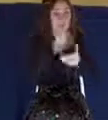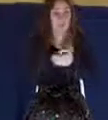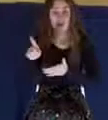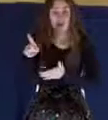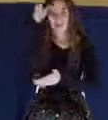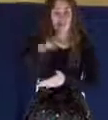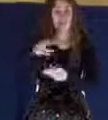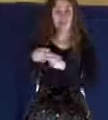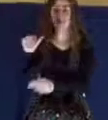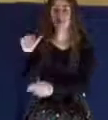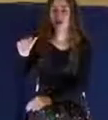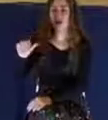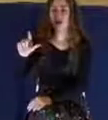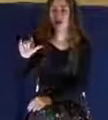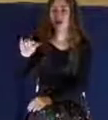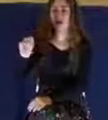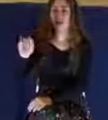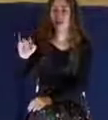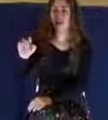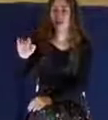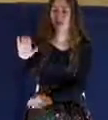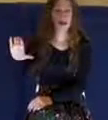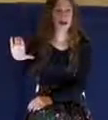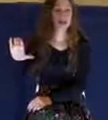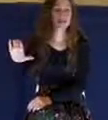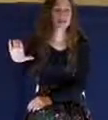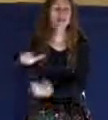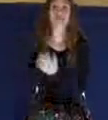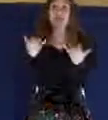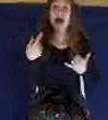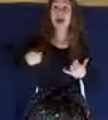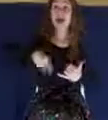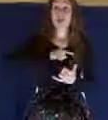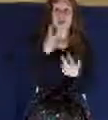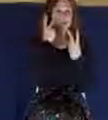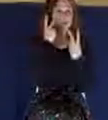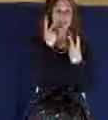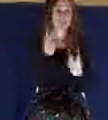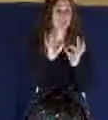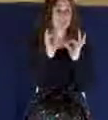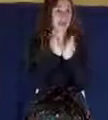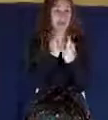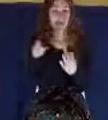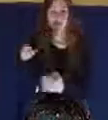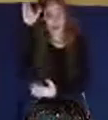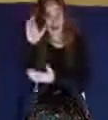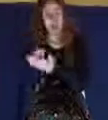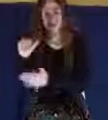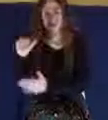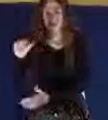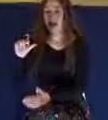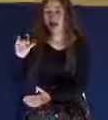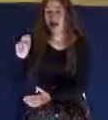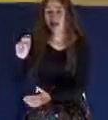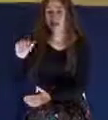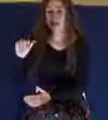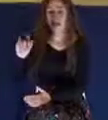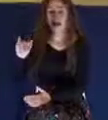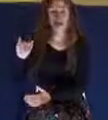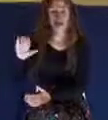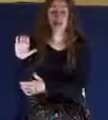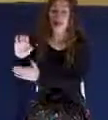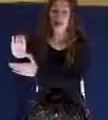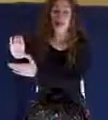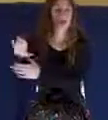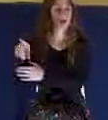his wife, Naomi. Here we're introduced to the family. Here's the husband. Elimelech is his name. His name actually means, "My God is